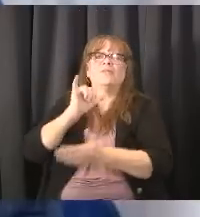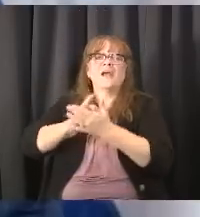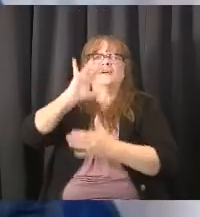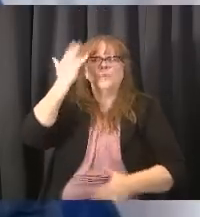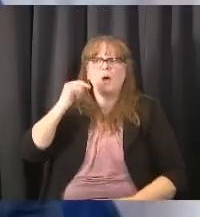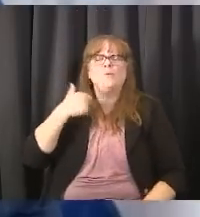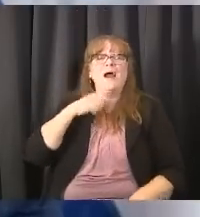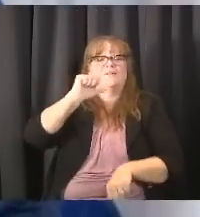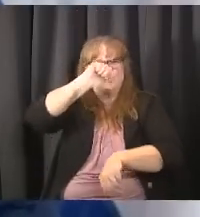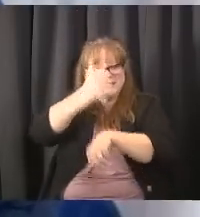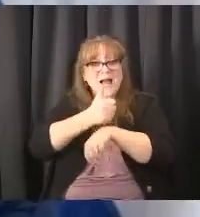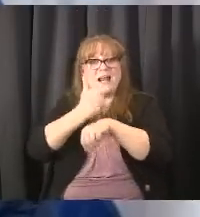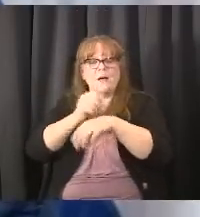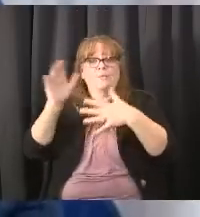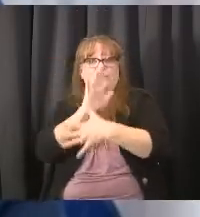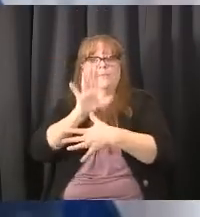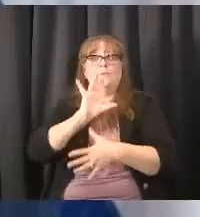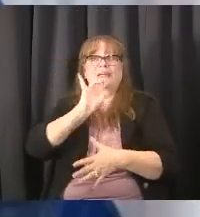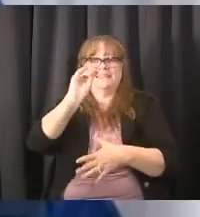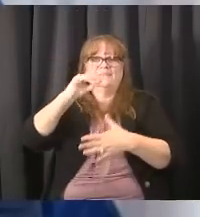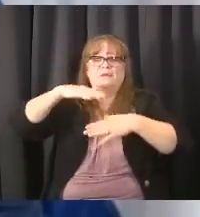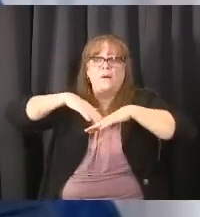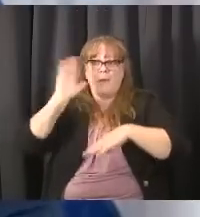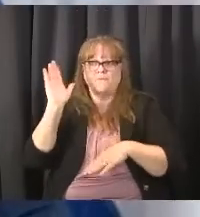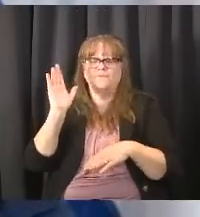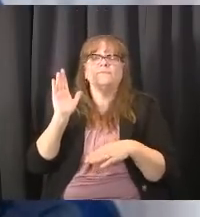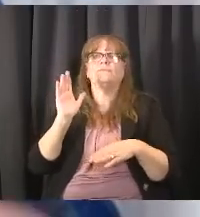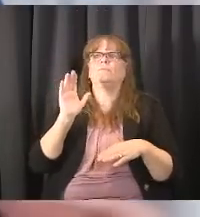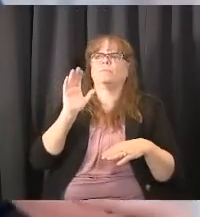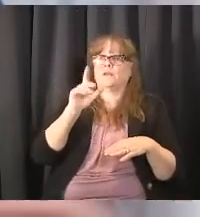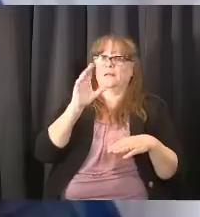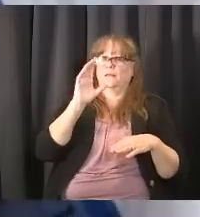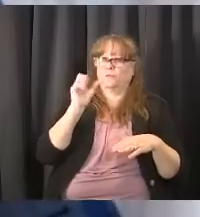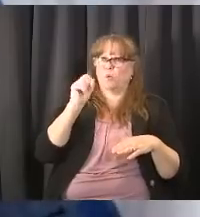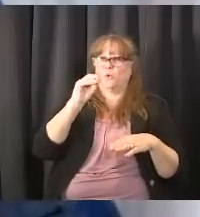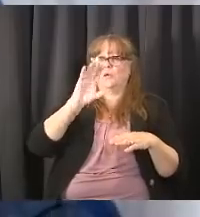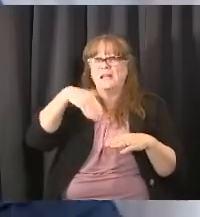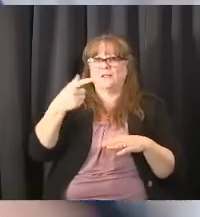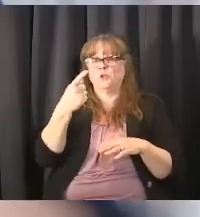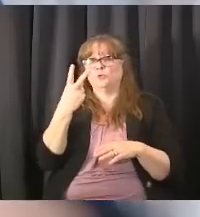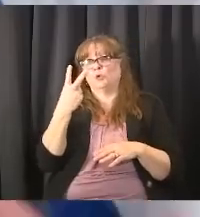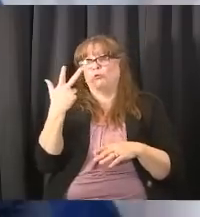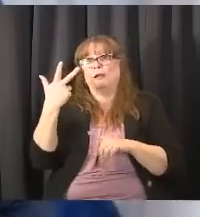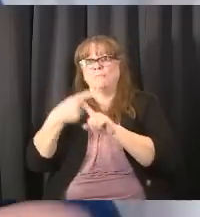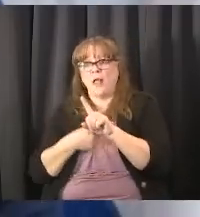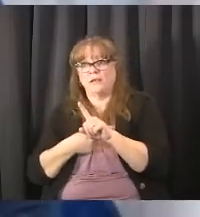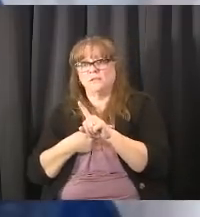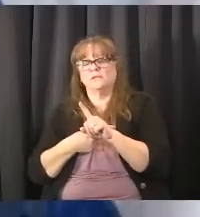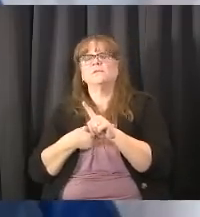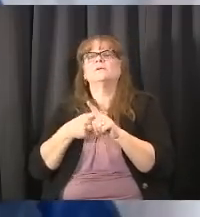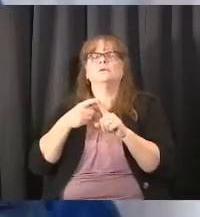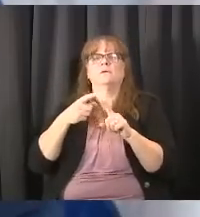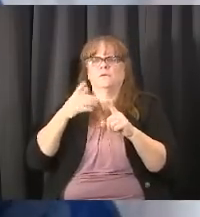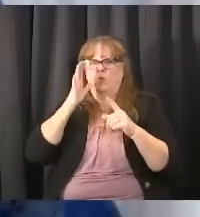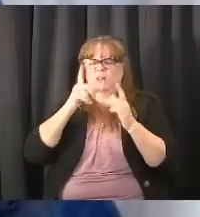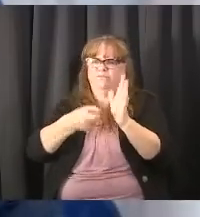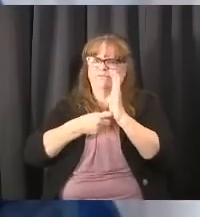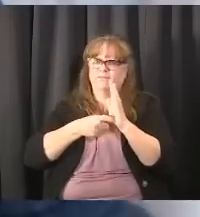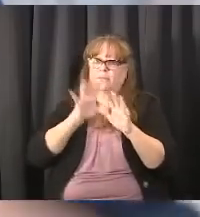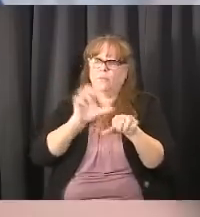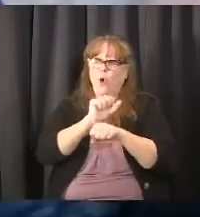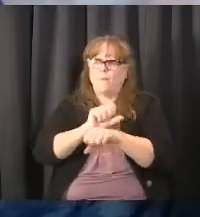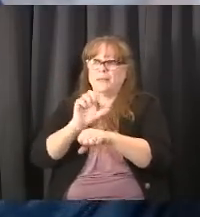to continue to be appointment-based, whether it's a large-scale clinic where there might be 5 or 10,000 people, but still with appointments,